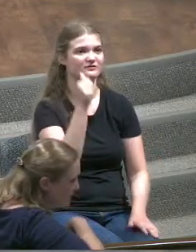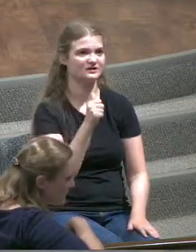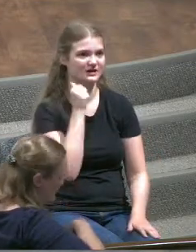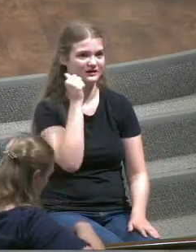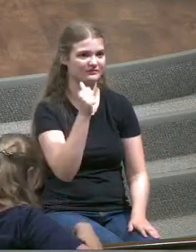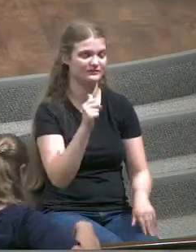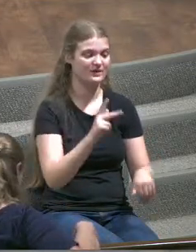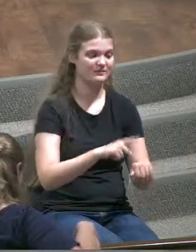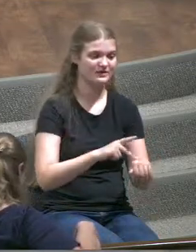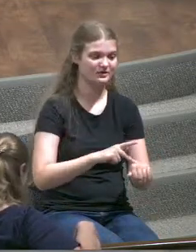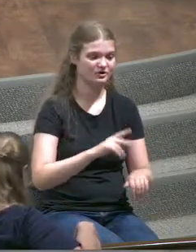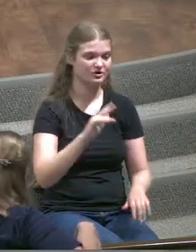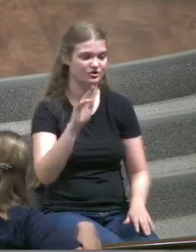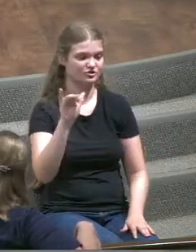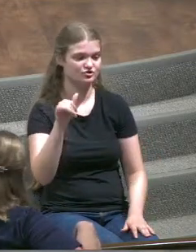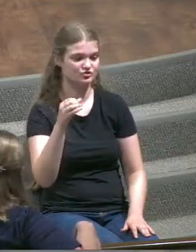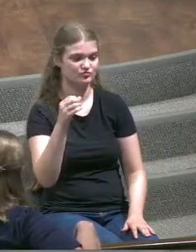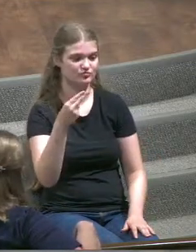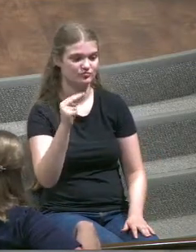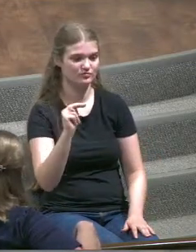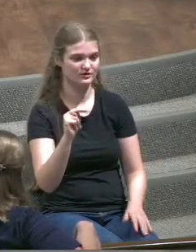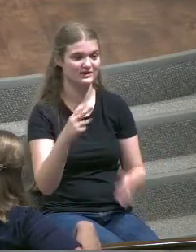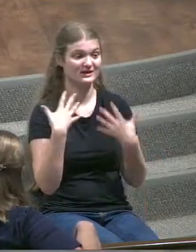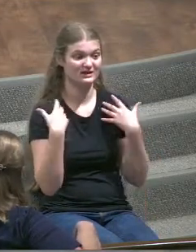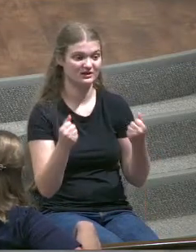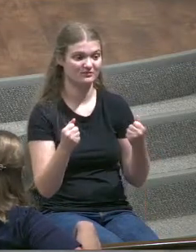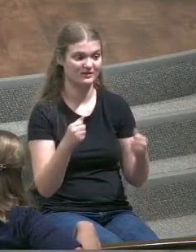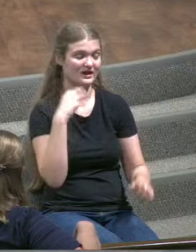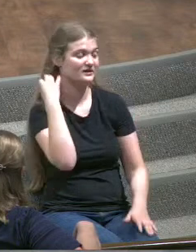heal him and they preach a message. And what happens?